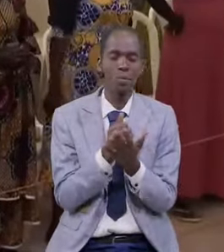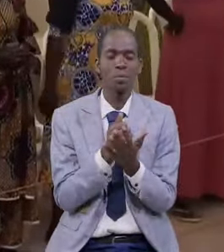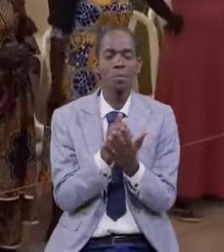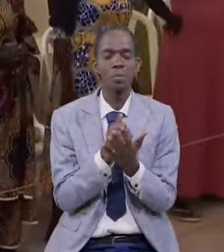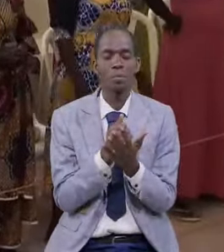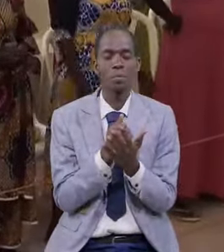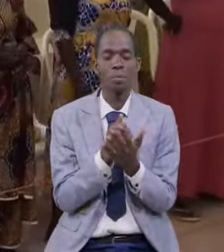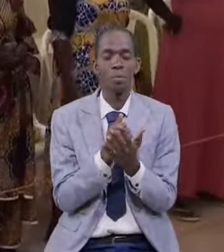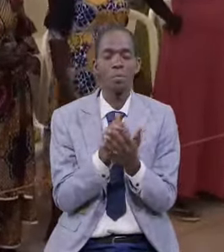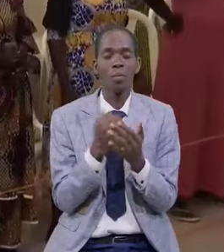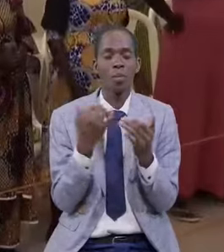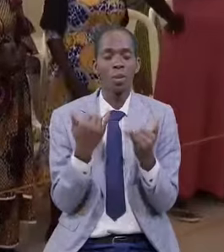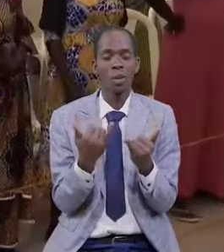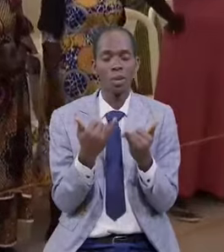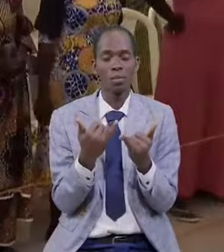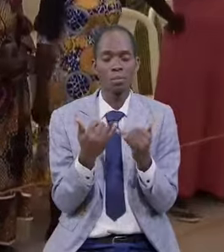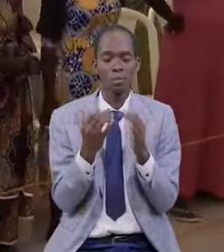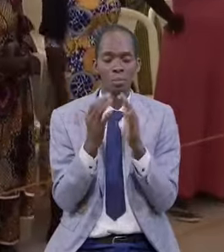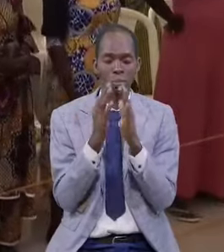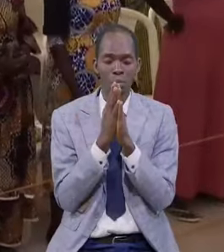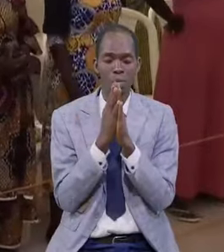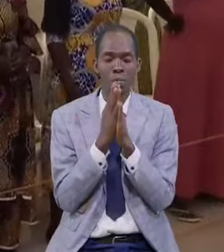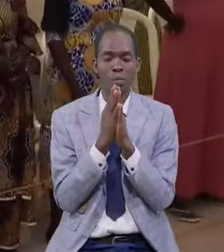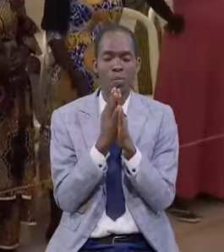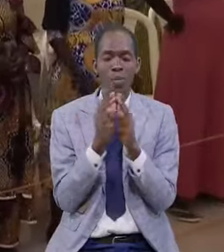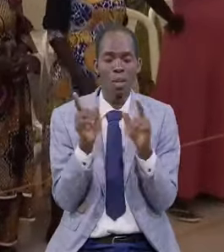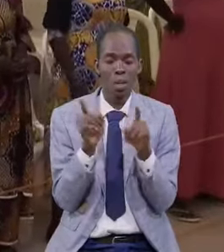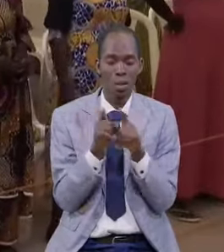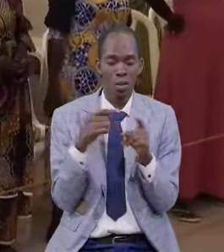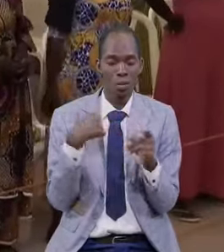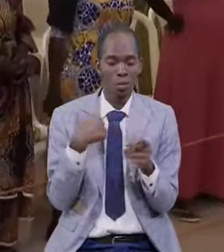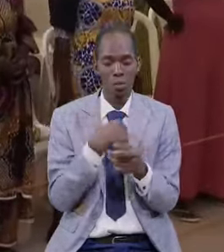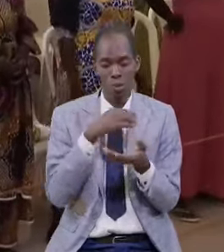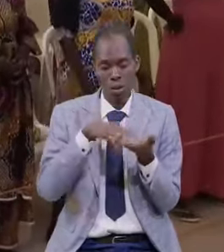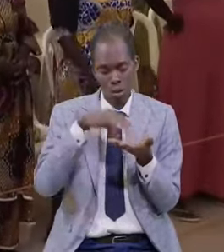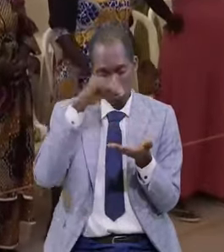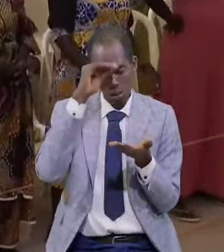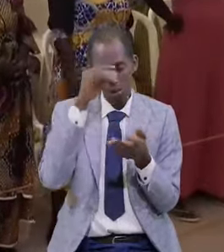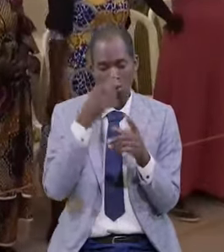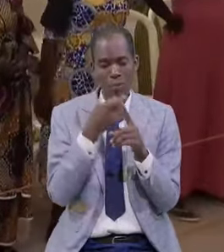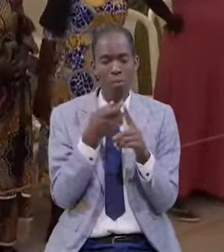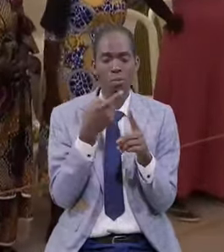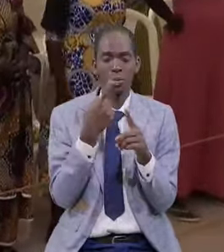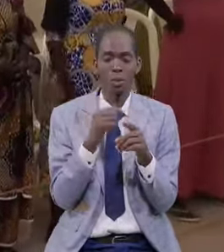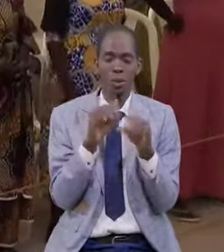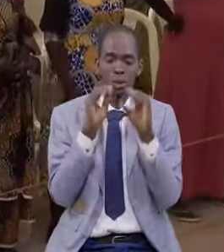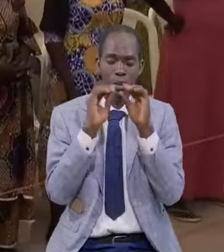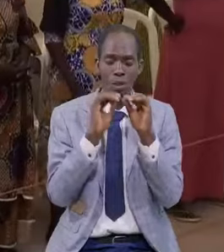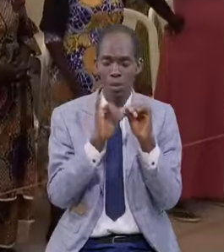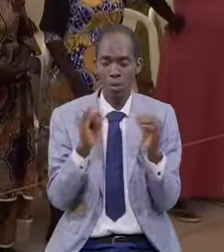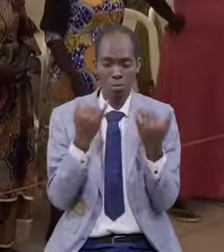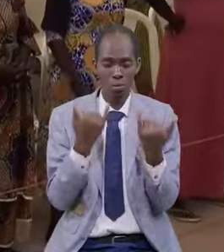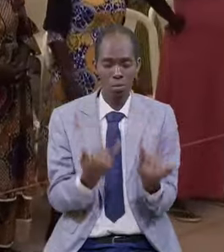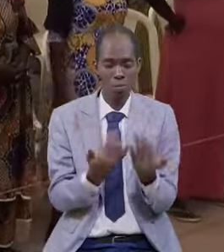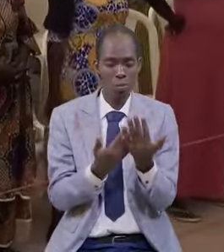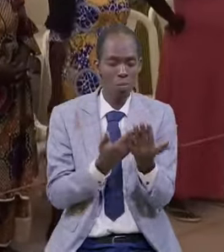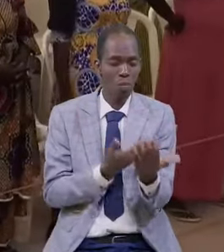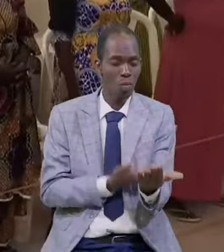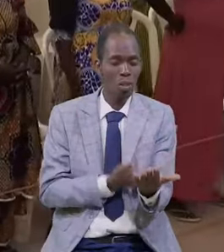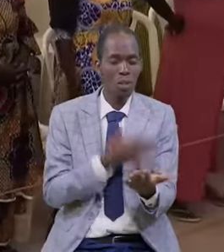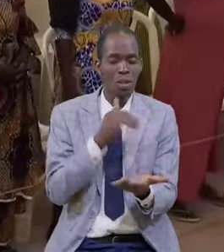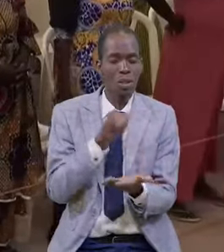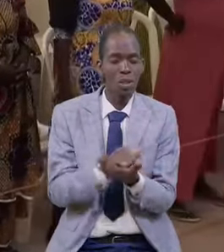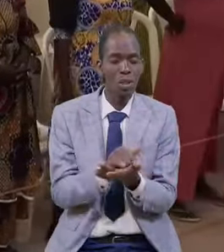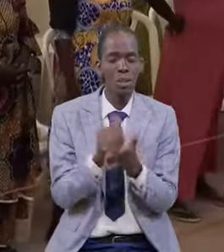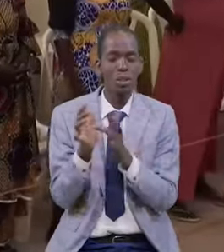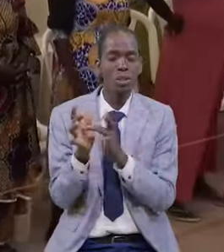Jesus as we learn from his servant Jesus is the only good shepherd not